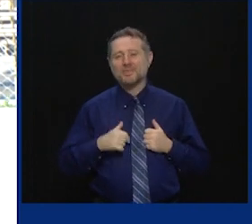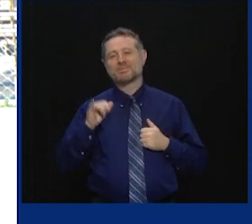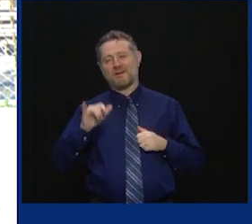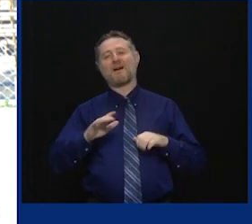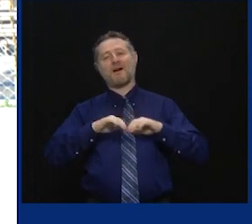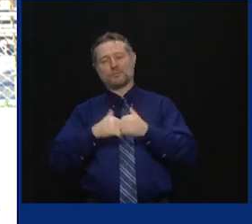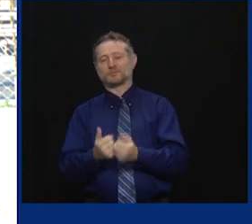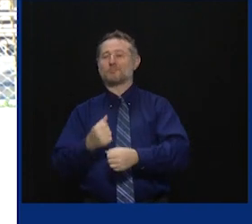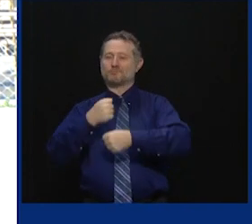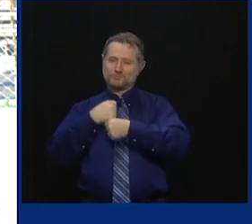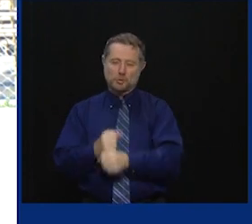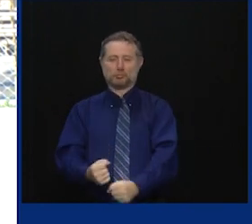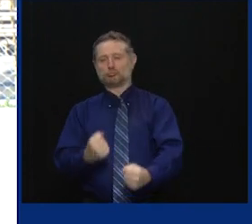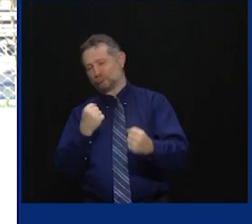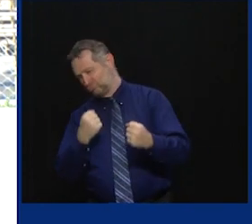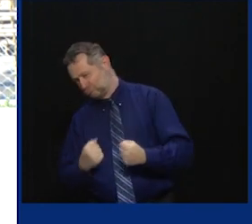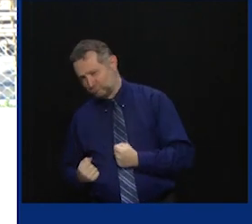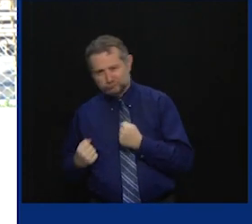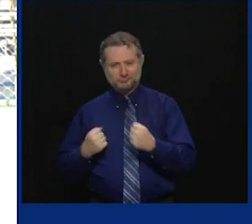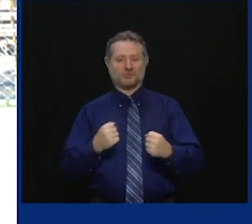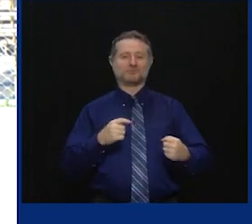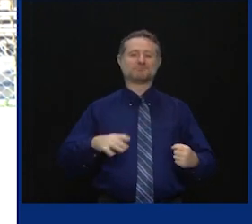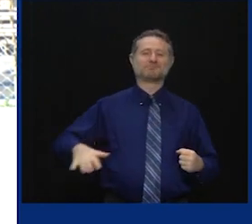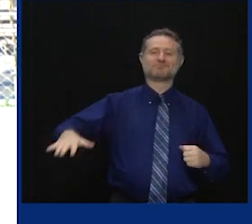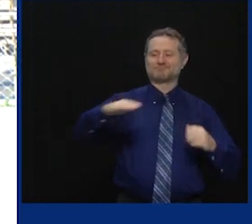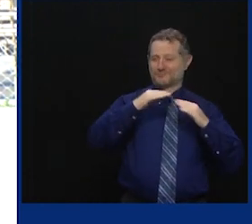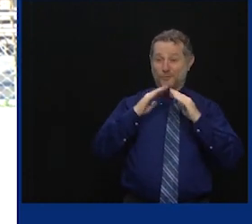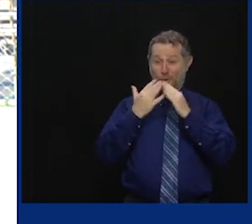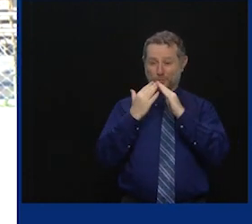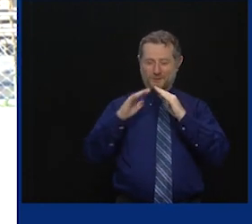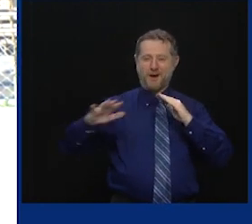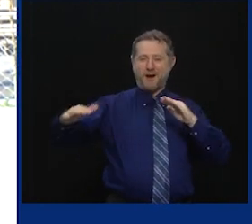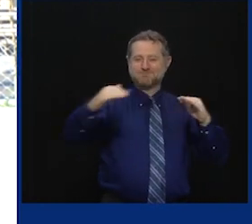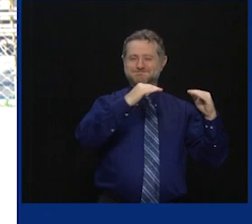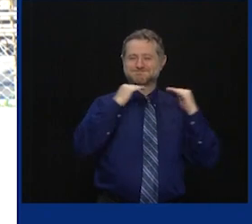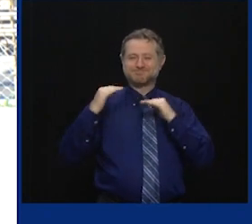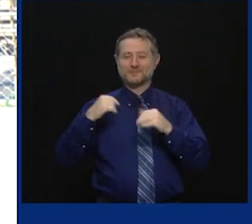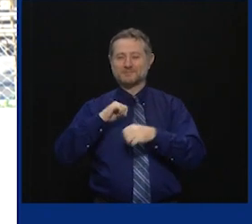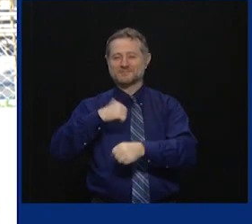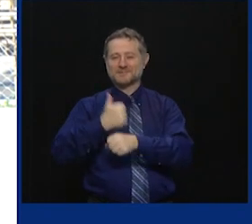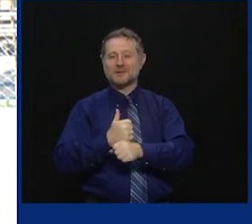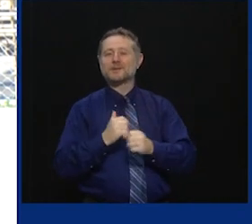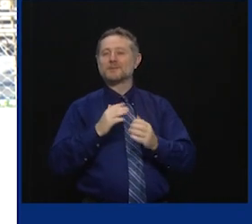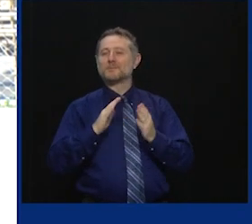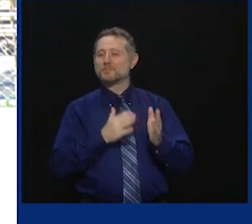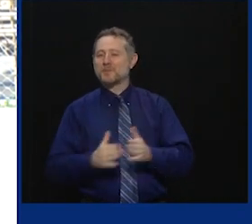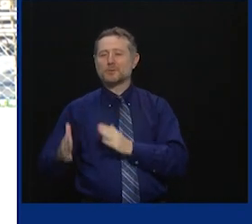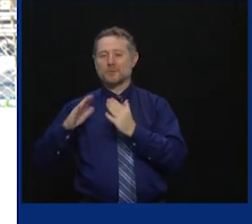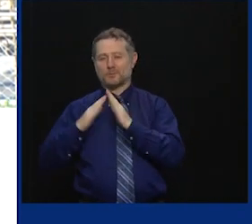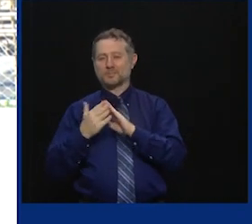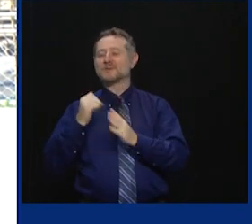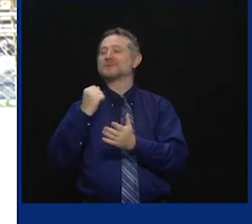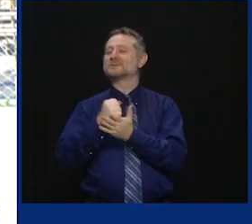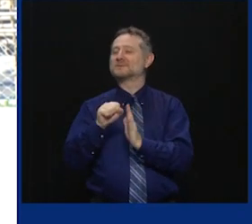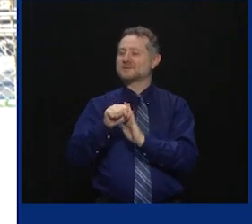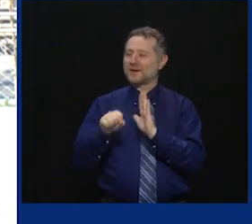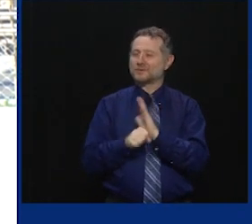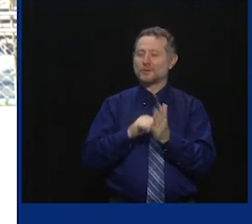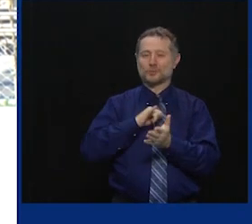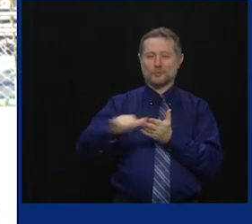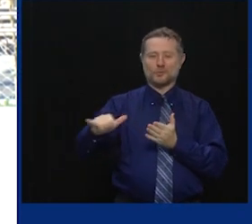healthier, more equitable communities, and that's exactly what we're going to do in partnership with the state of New York. Thank you all.